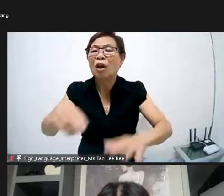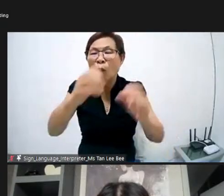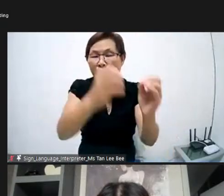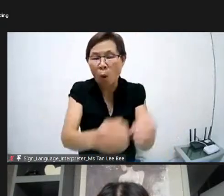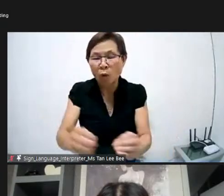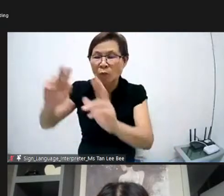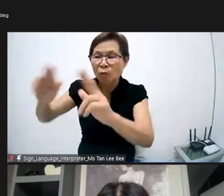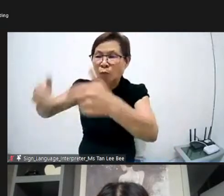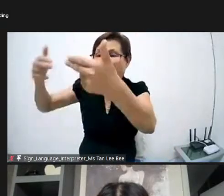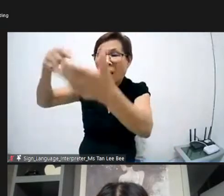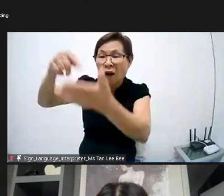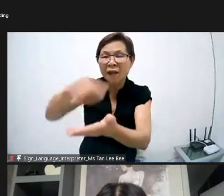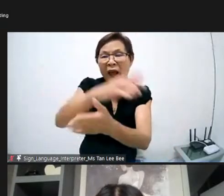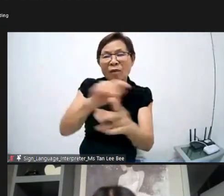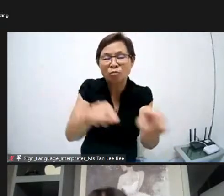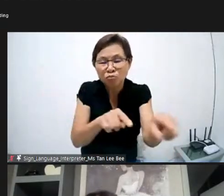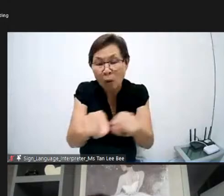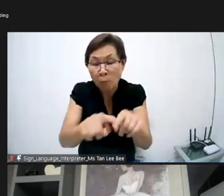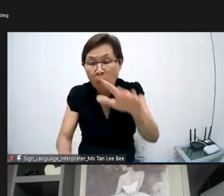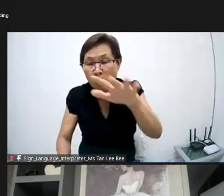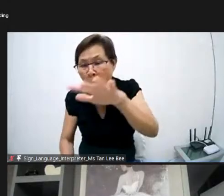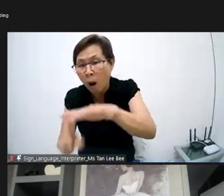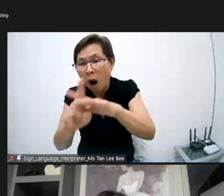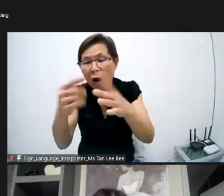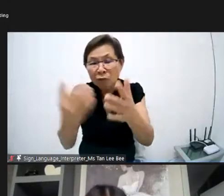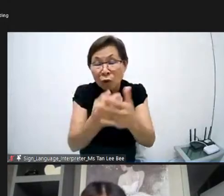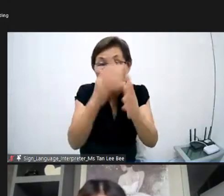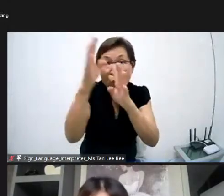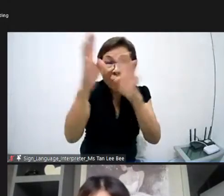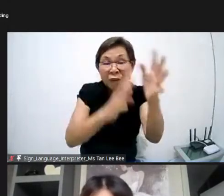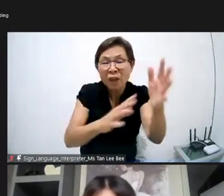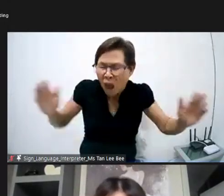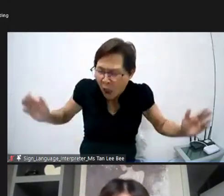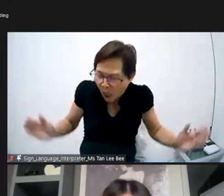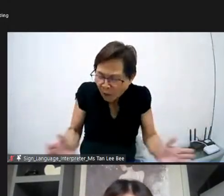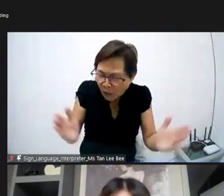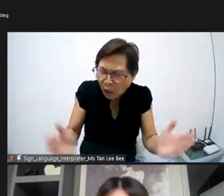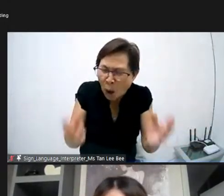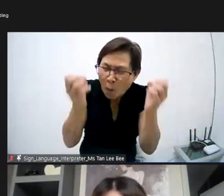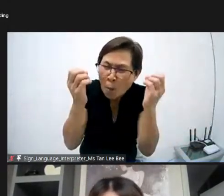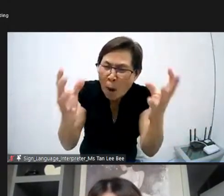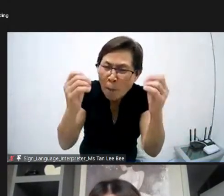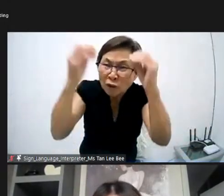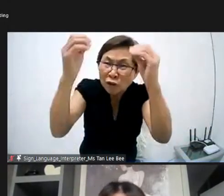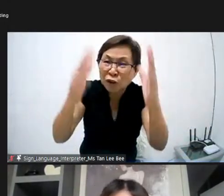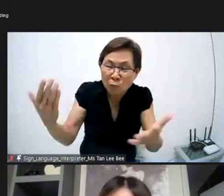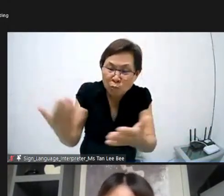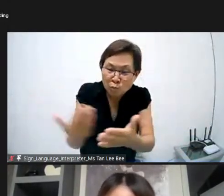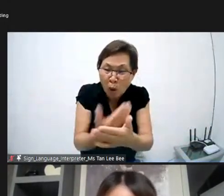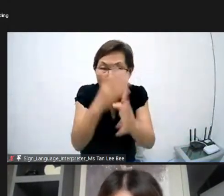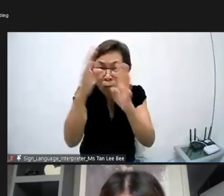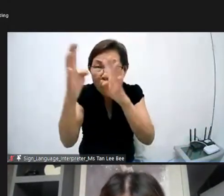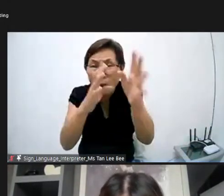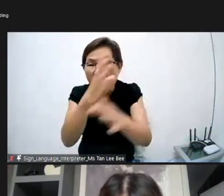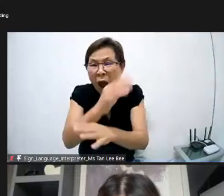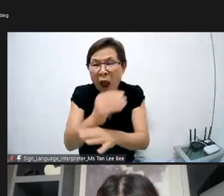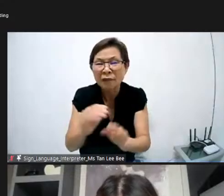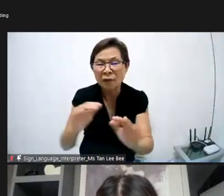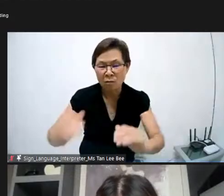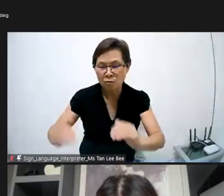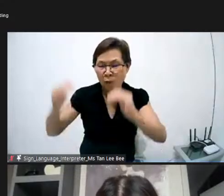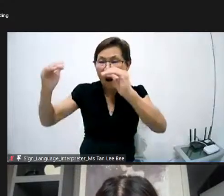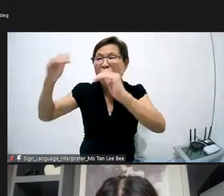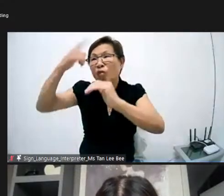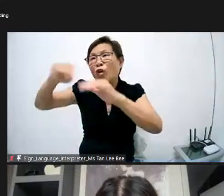example, and more competitions coming up on innovation, because we want to encourage more teachers to innovate, to elevate for